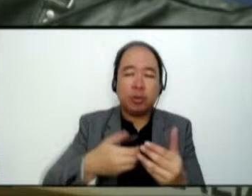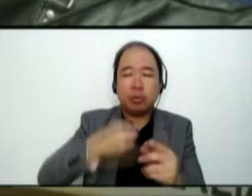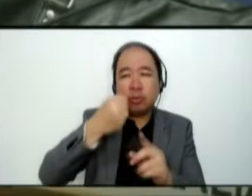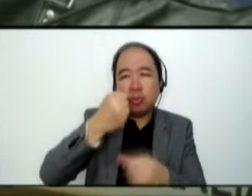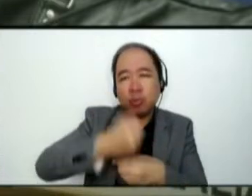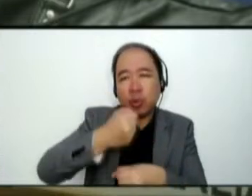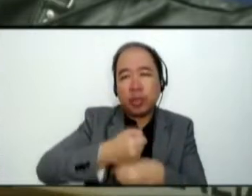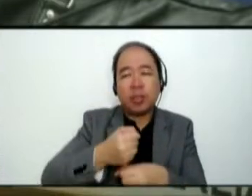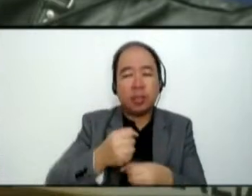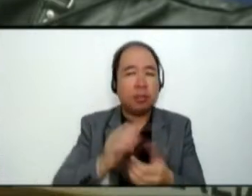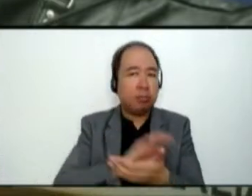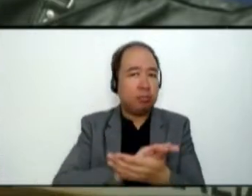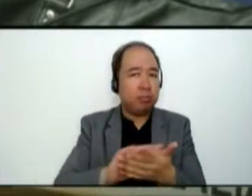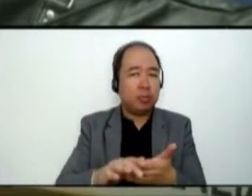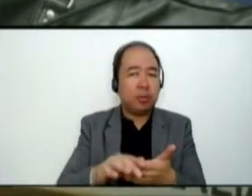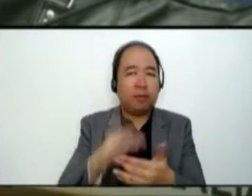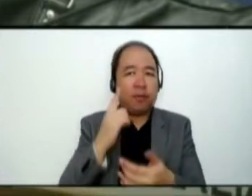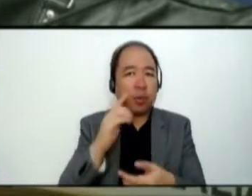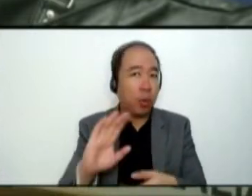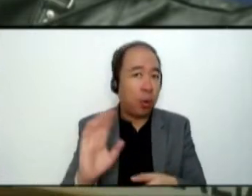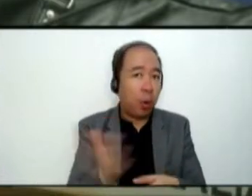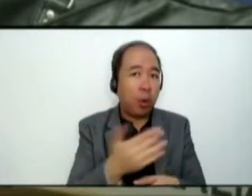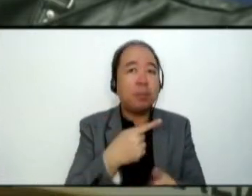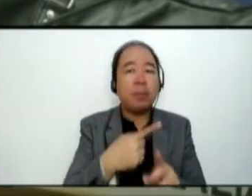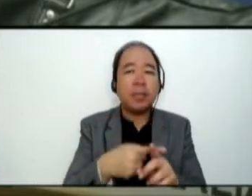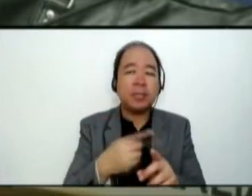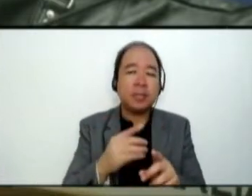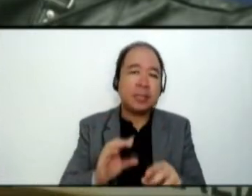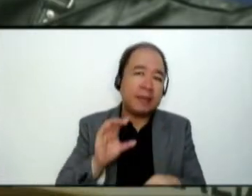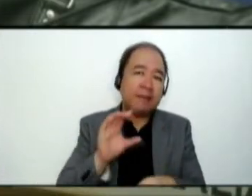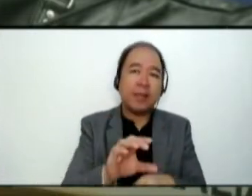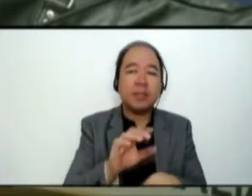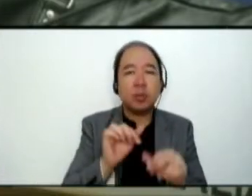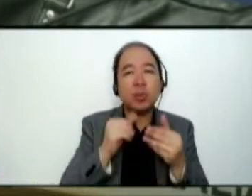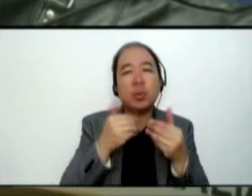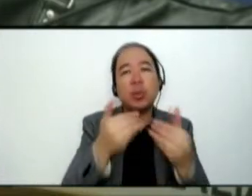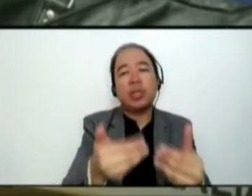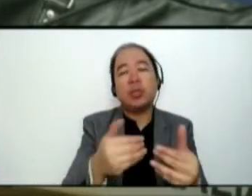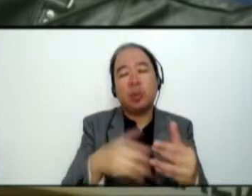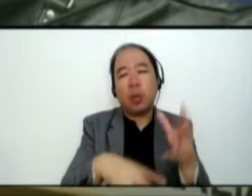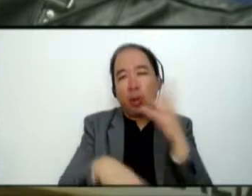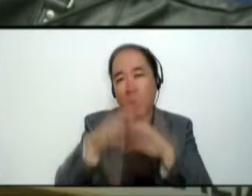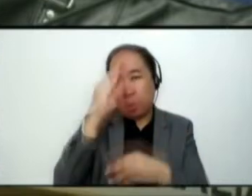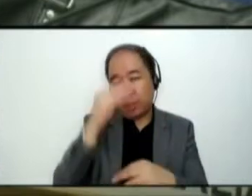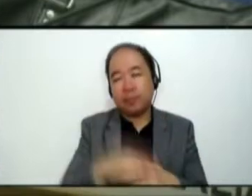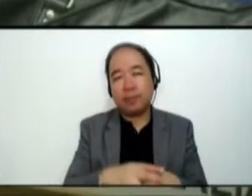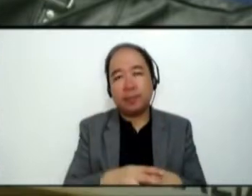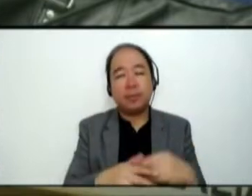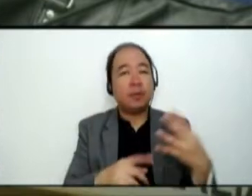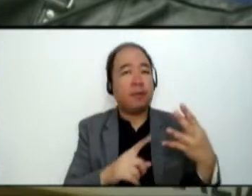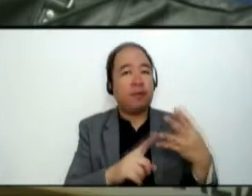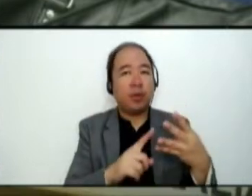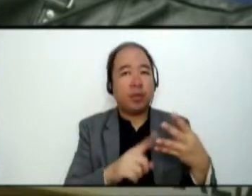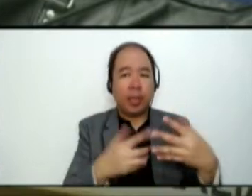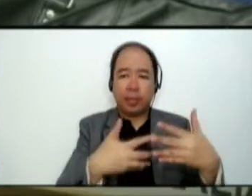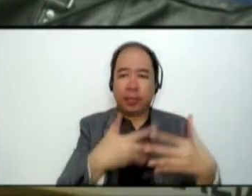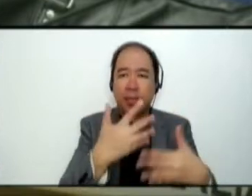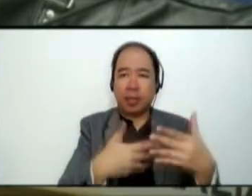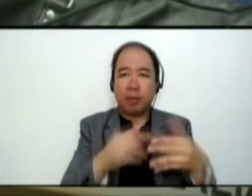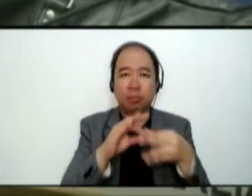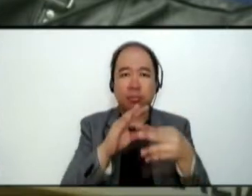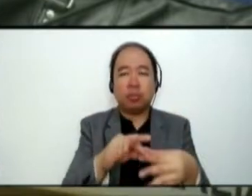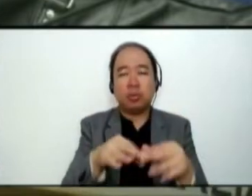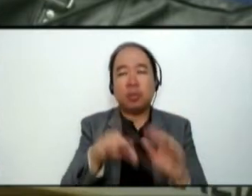all and investing in lifelong learning. Fourth, data-driven policy making. With support from ESCAP